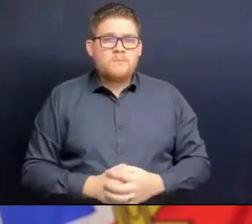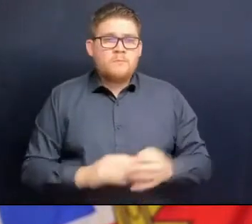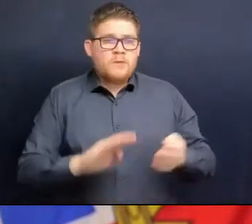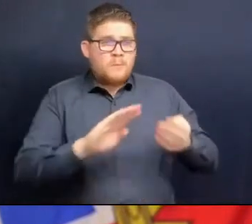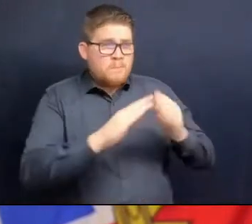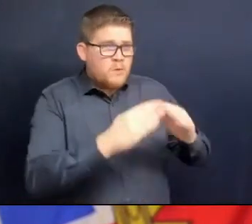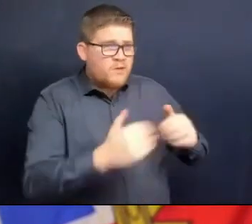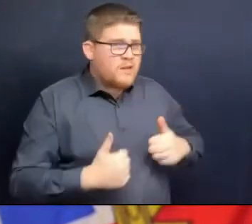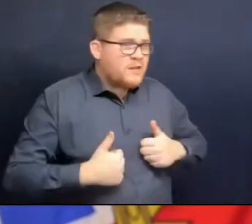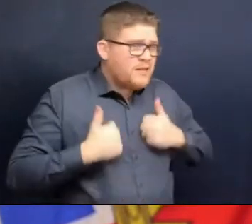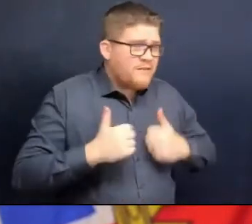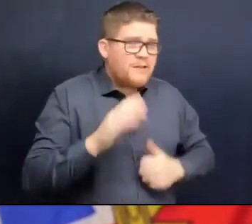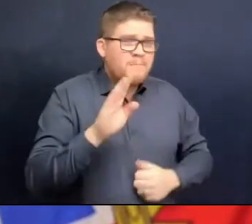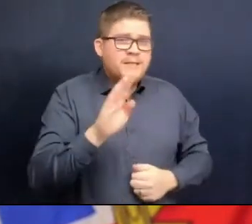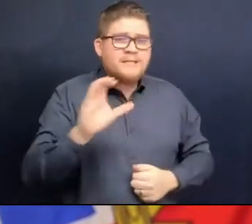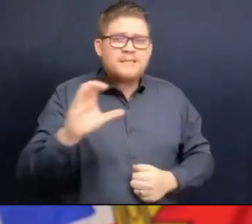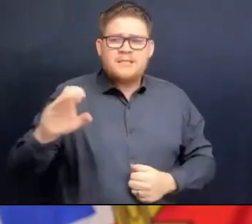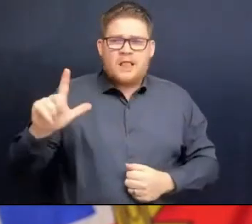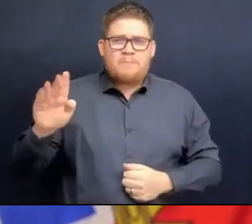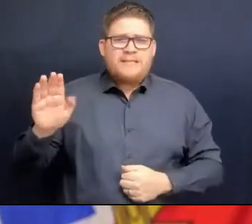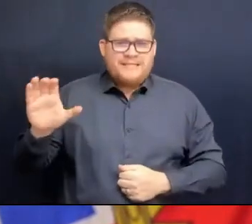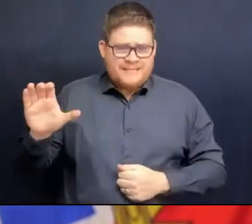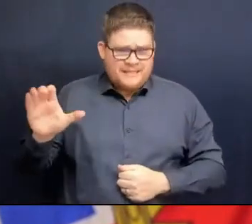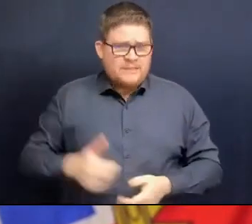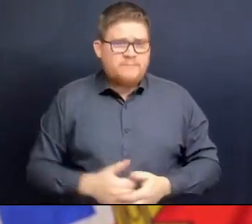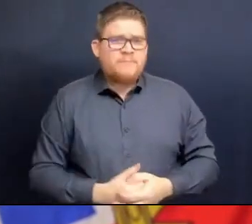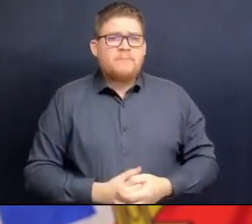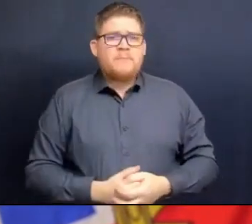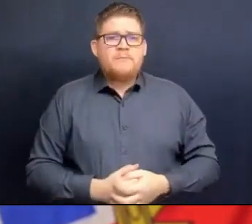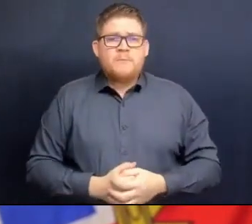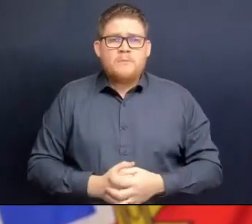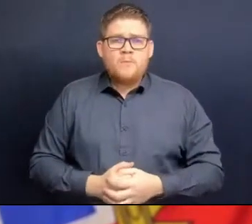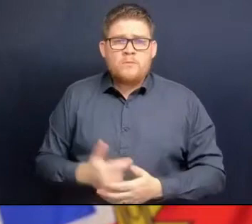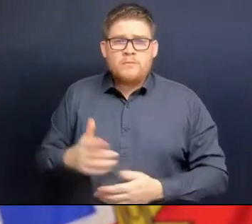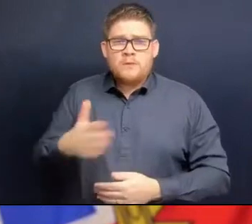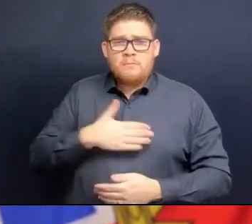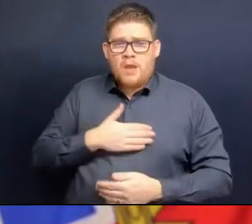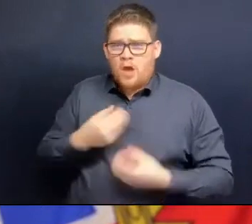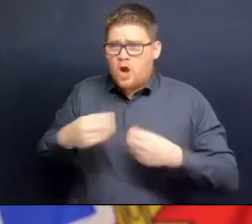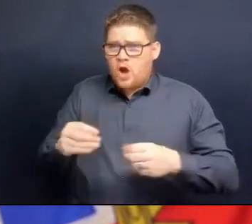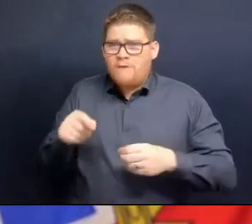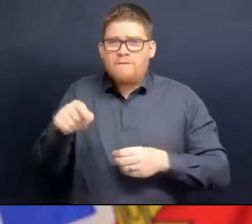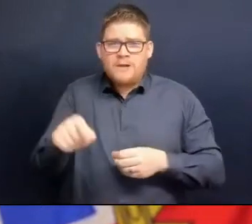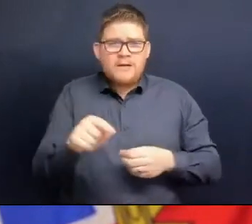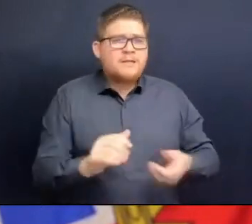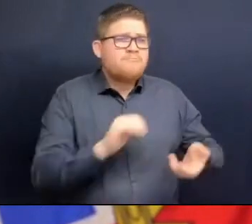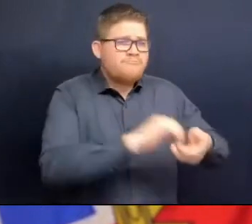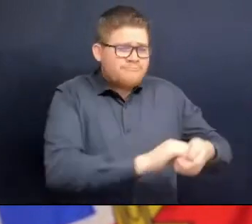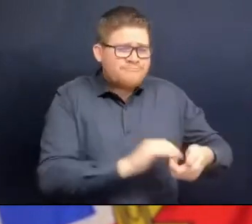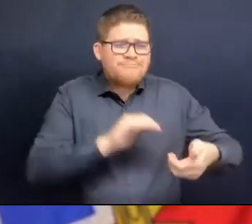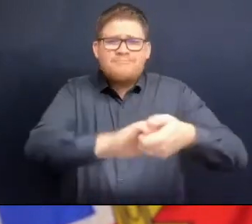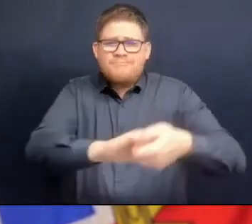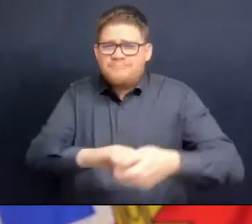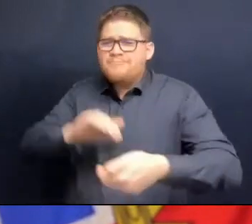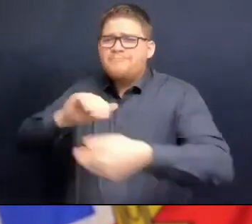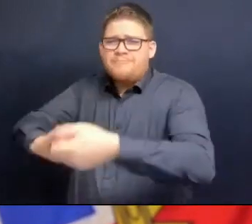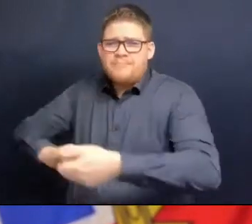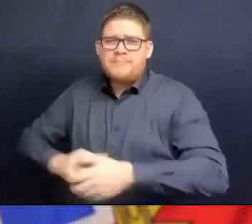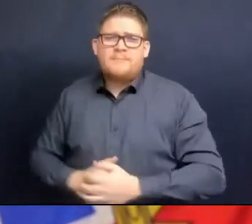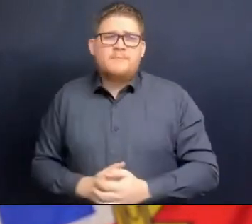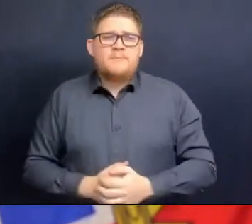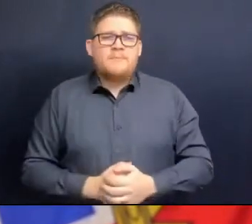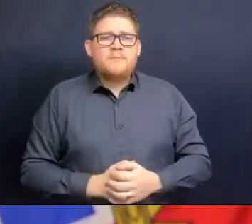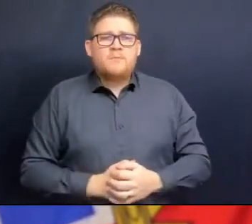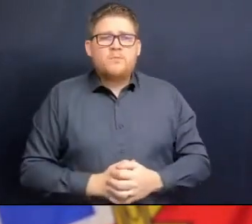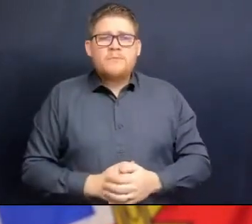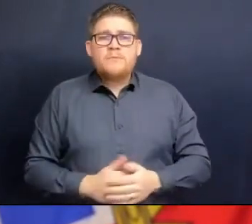And in my office, Dr. Danielle Bain-Smith has been meeting with a number of advocacy, self-advocacy groups